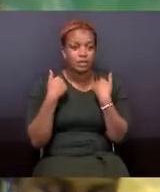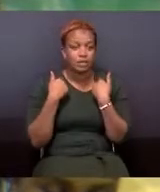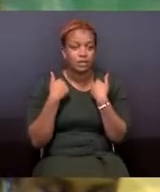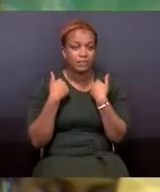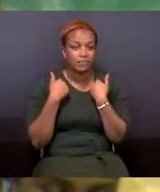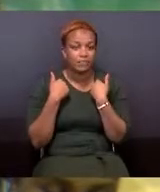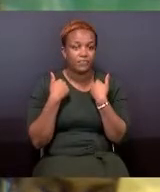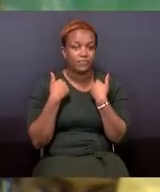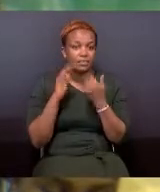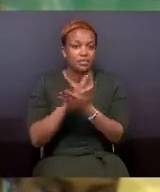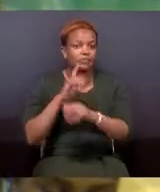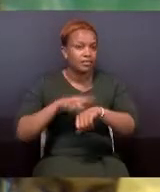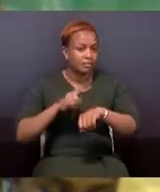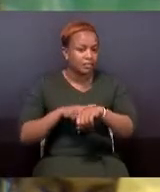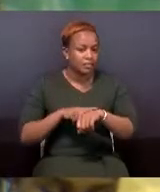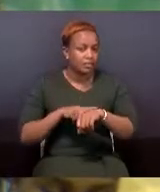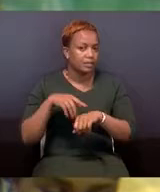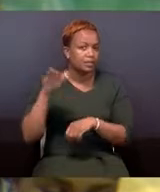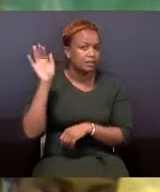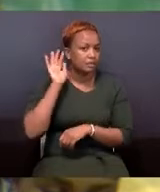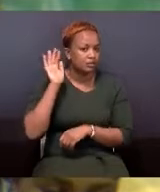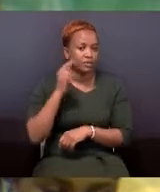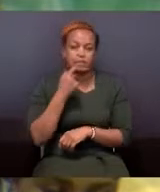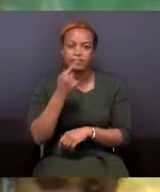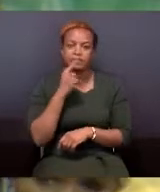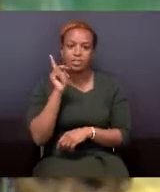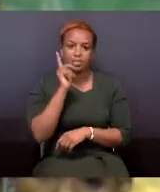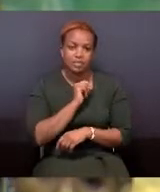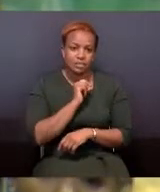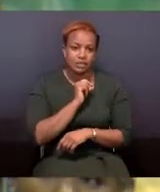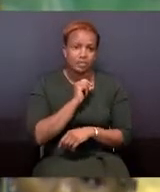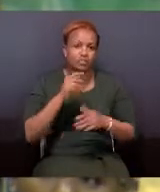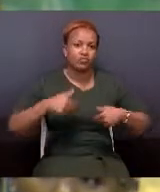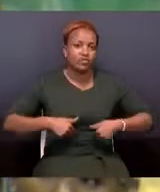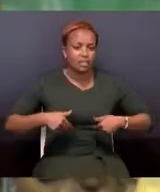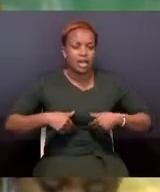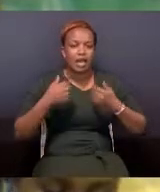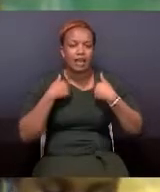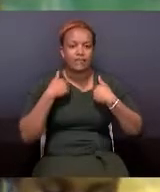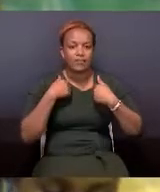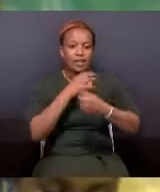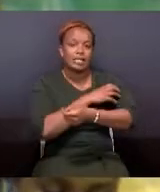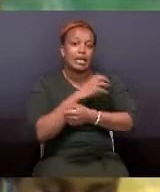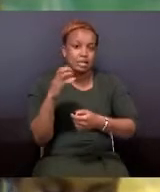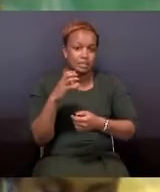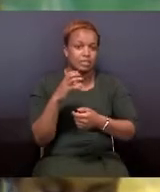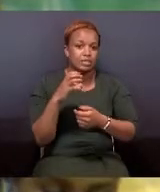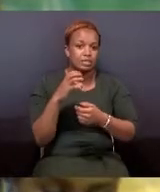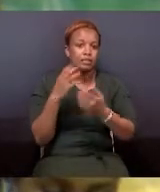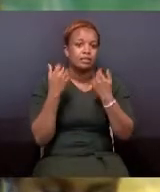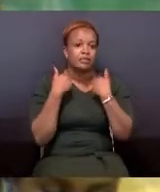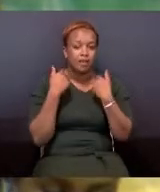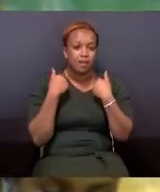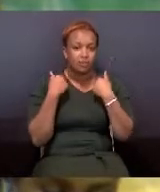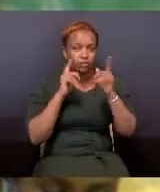you go there with these ideas, and as has been said, the dialogue happens. The youth are energized. They go back with passion. Deputy President